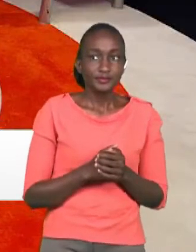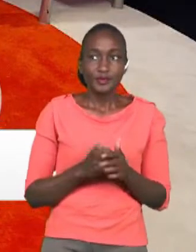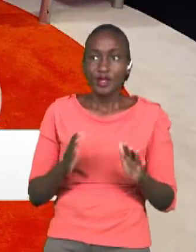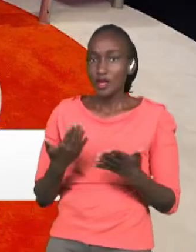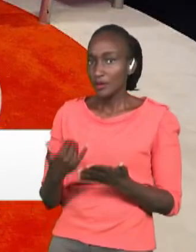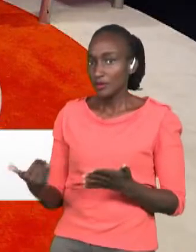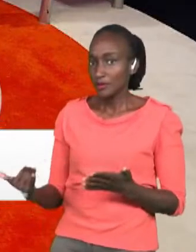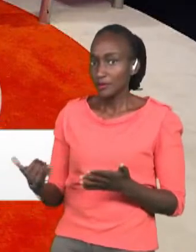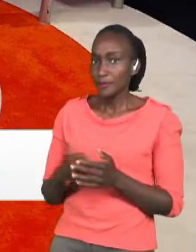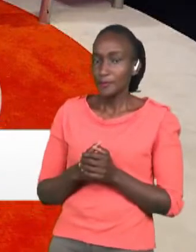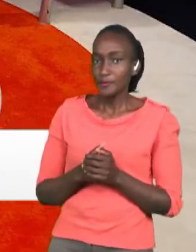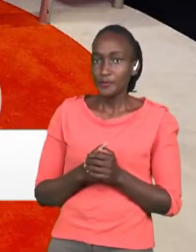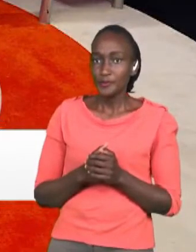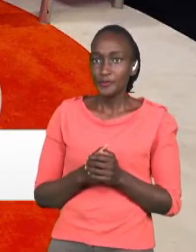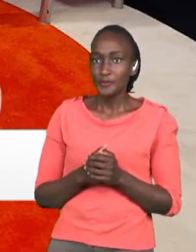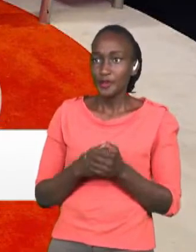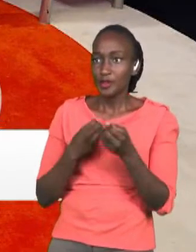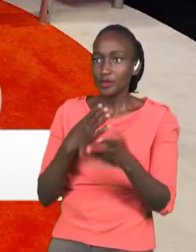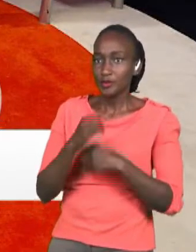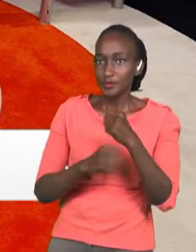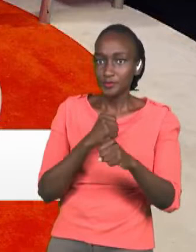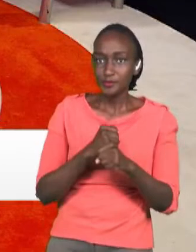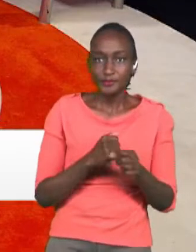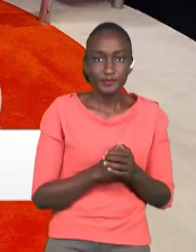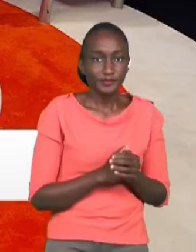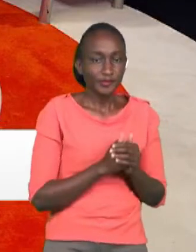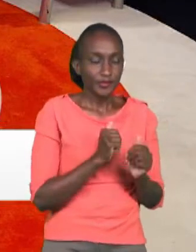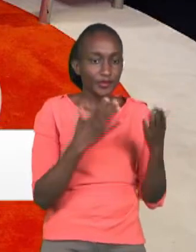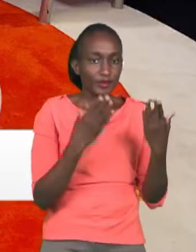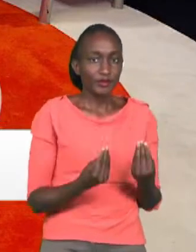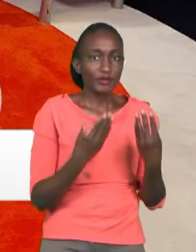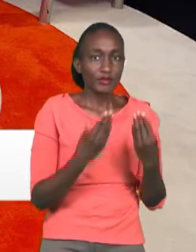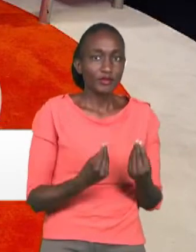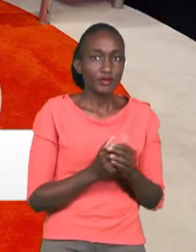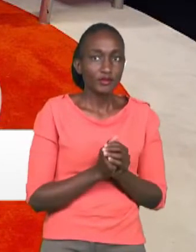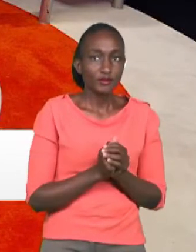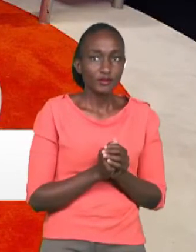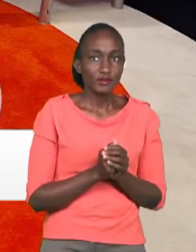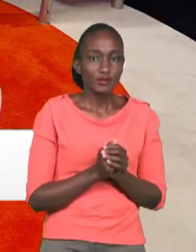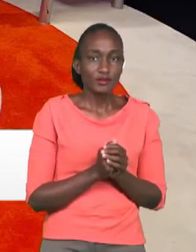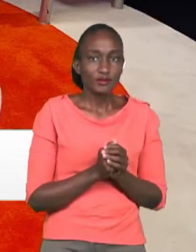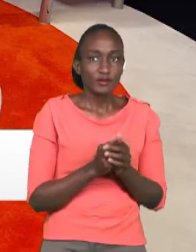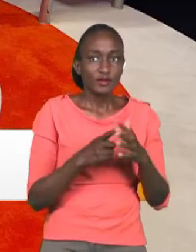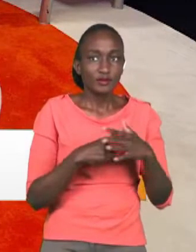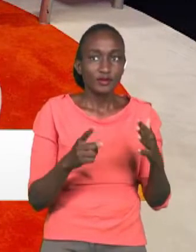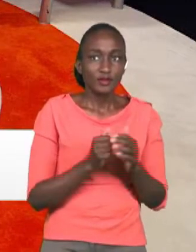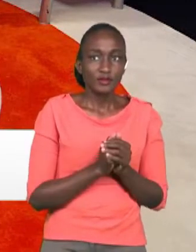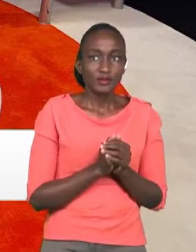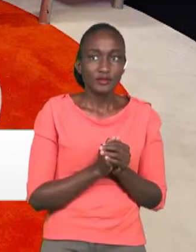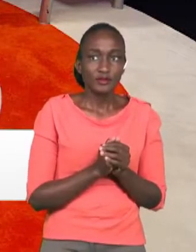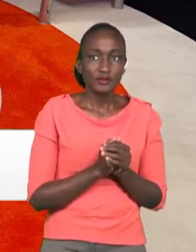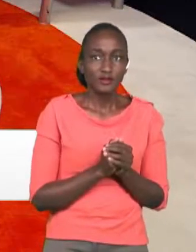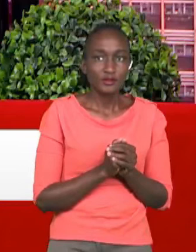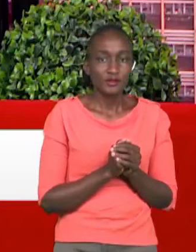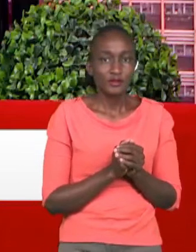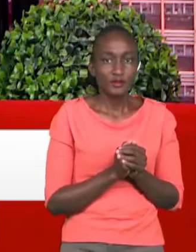child, as young as... How many years? Yeah, it is very easy. It's mm-hmm. very easy. You need to click mm-hmm. that how to do it.